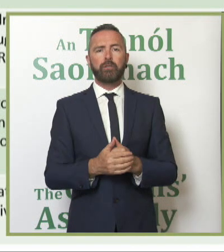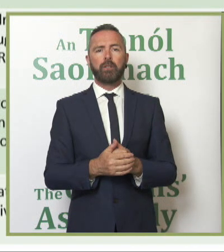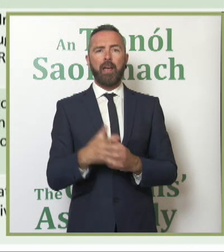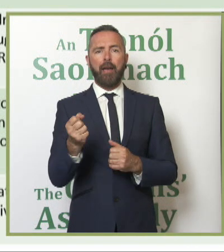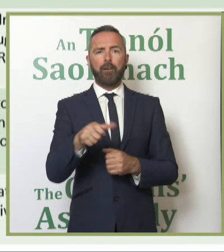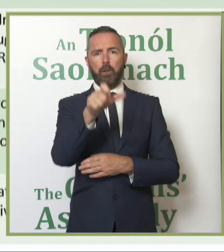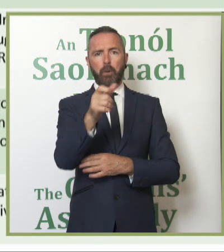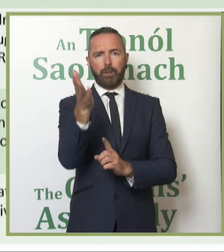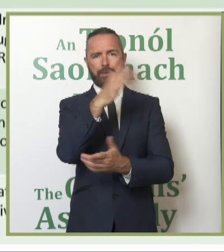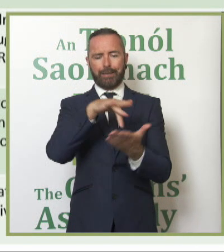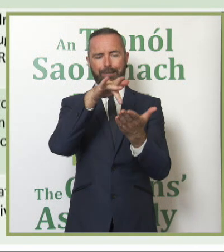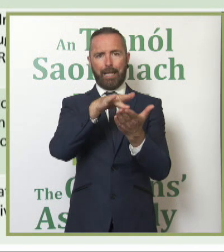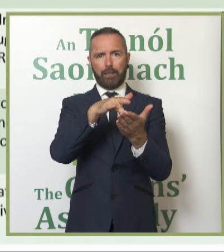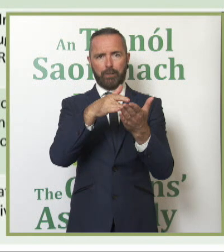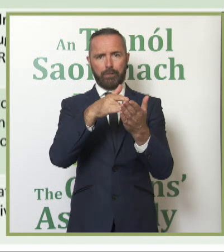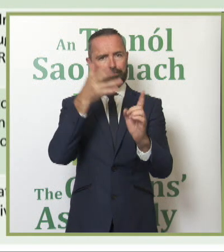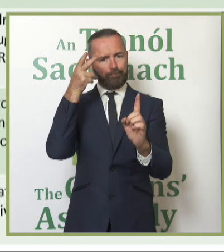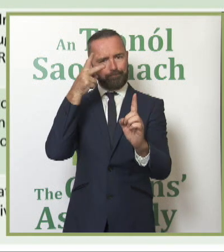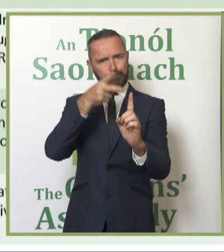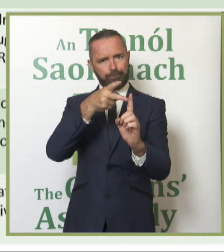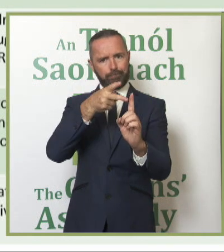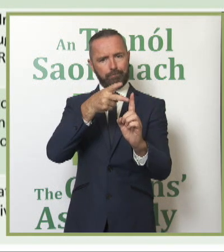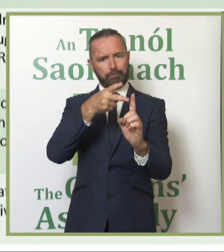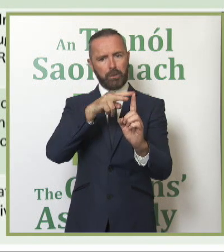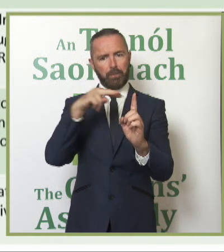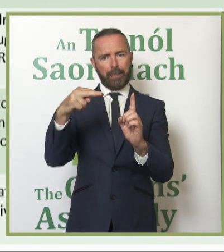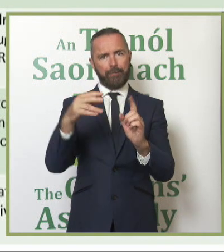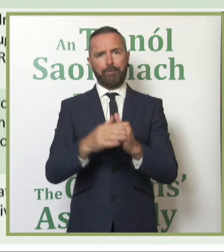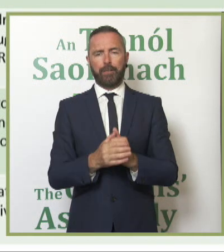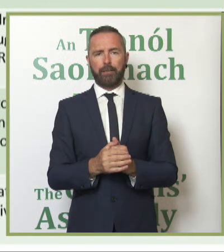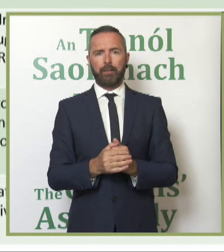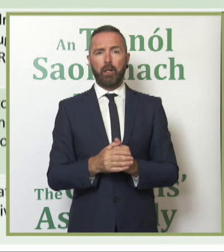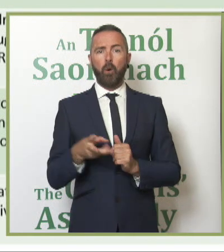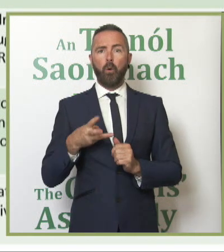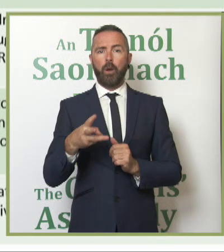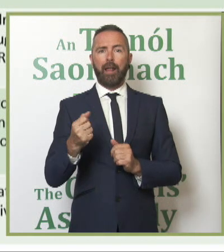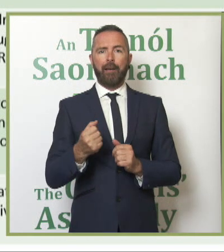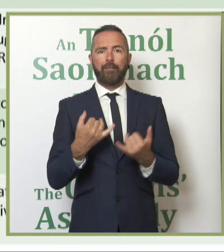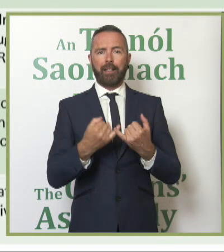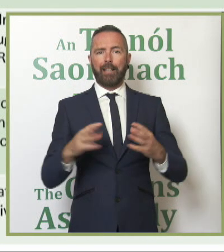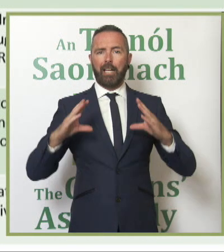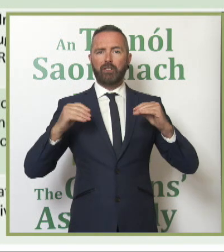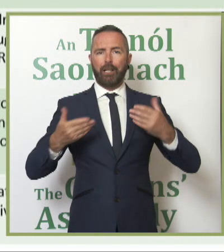person-centred perspective, which is a session this afternoon on the fireside chat that we'll be having with